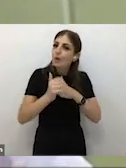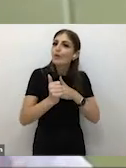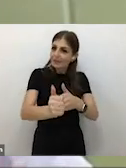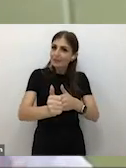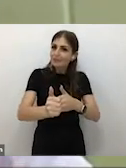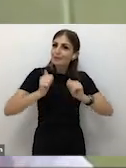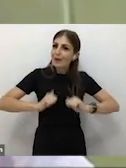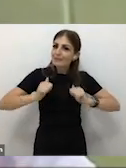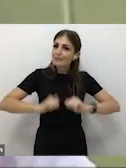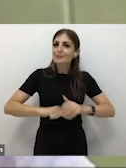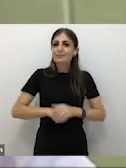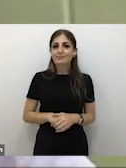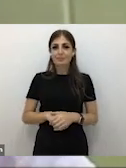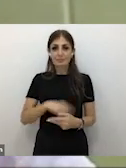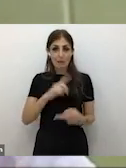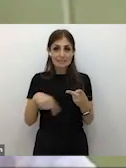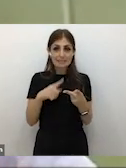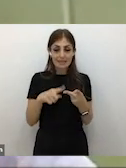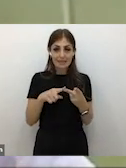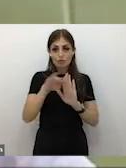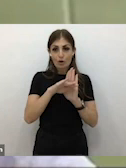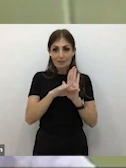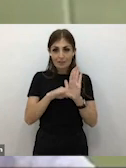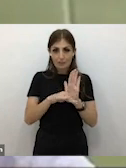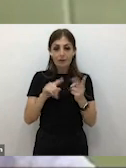practice. The second criteria